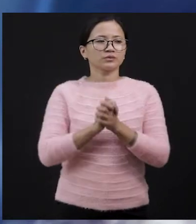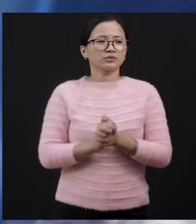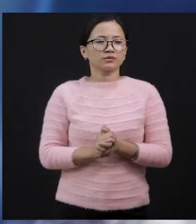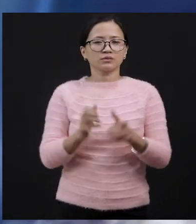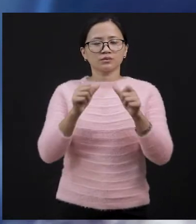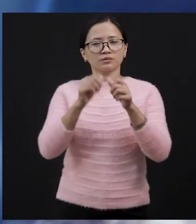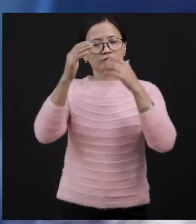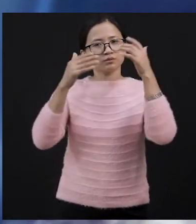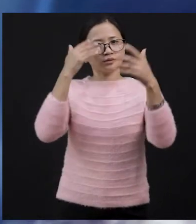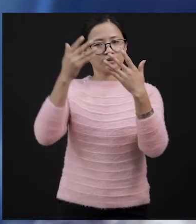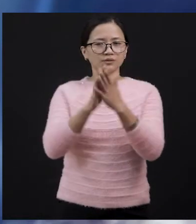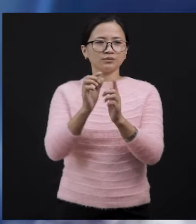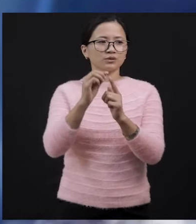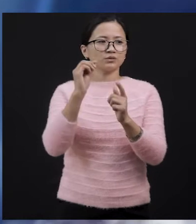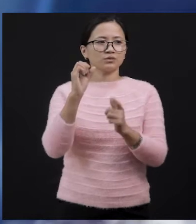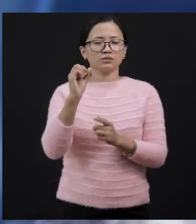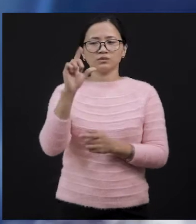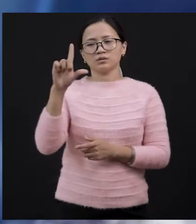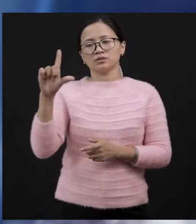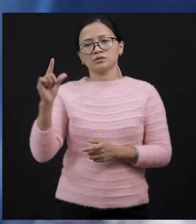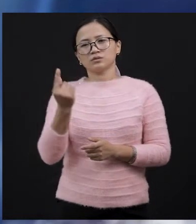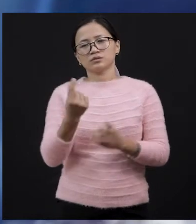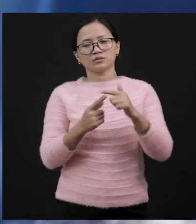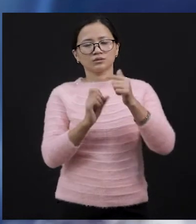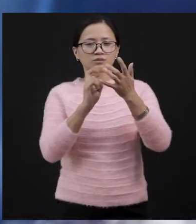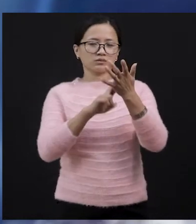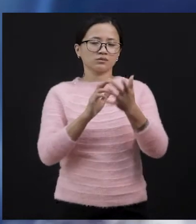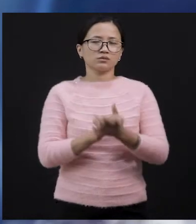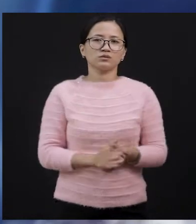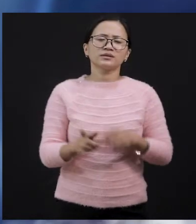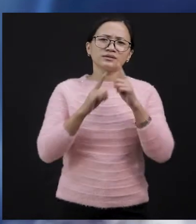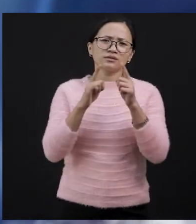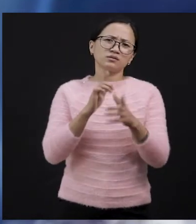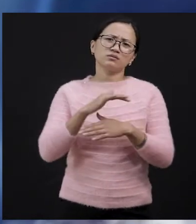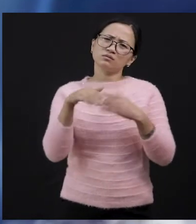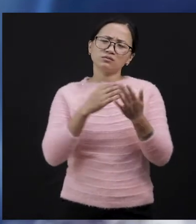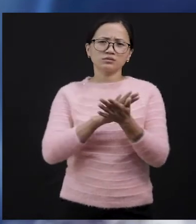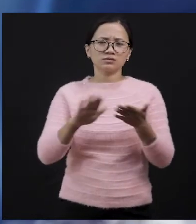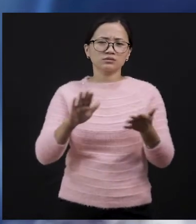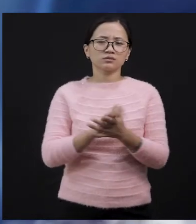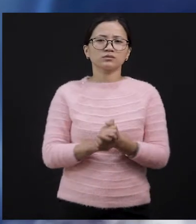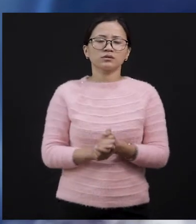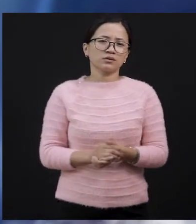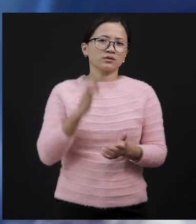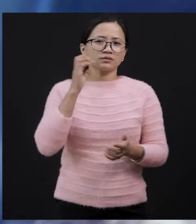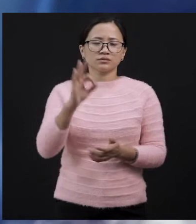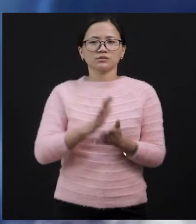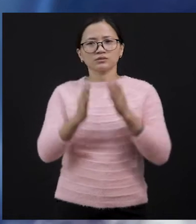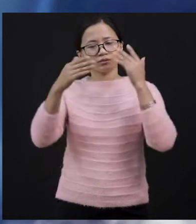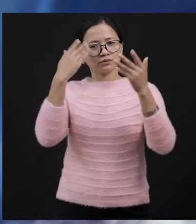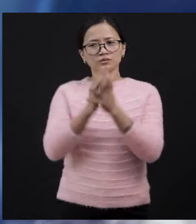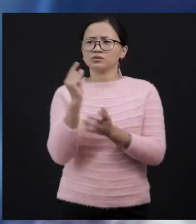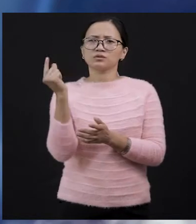about air pollution. We have already discussed about the importance of air,